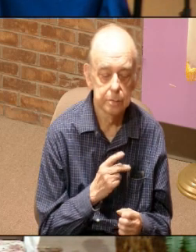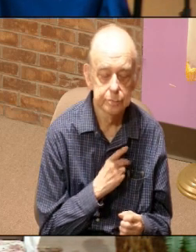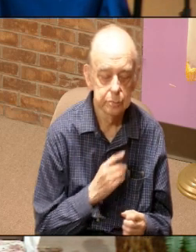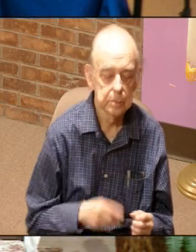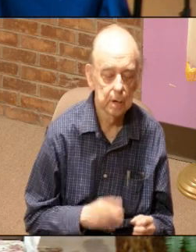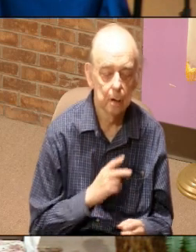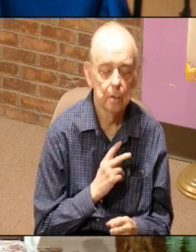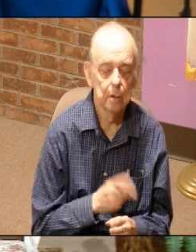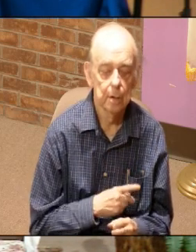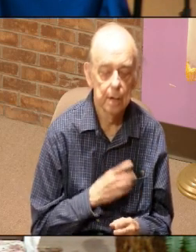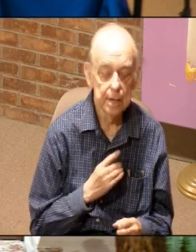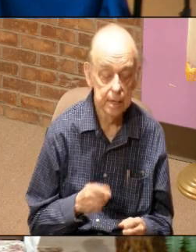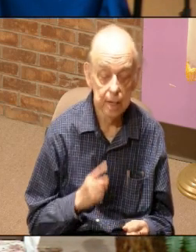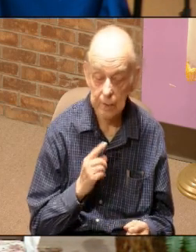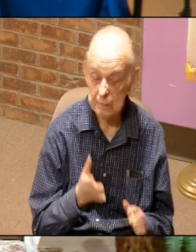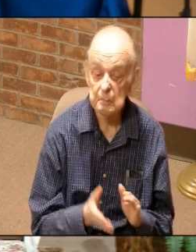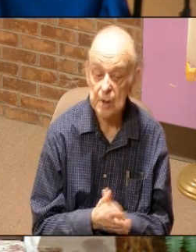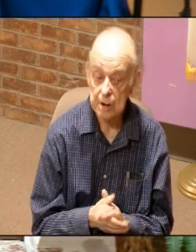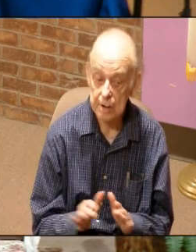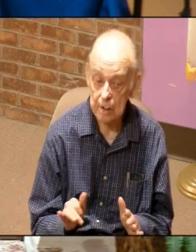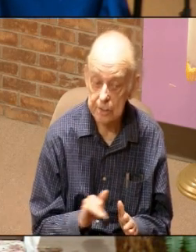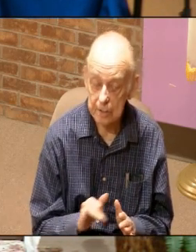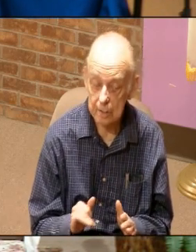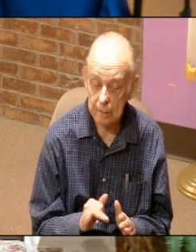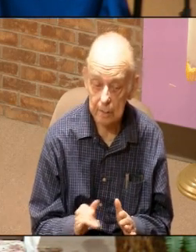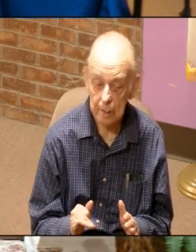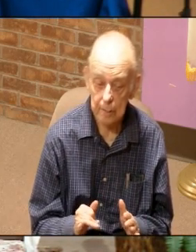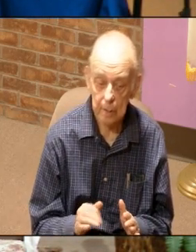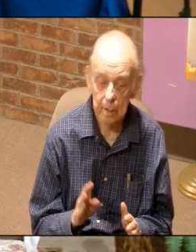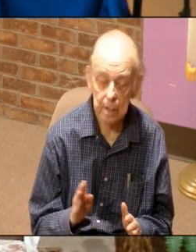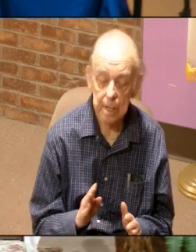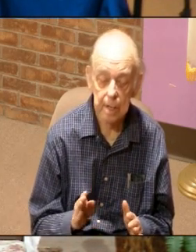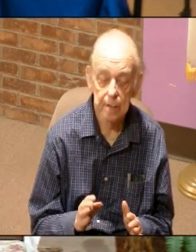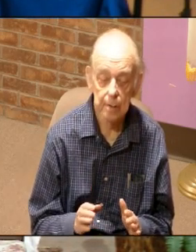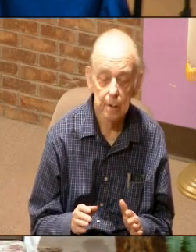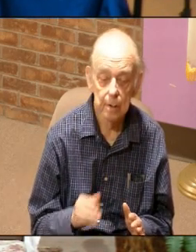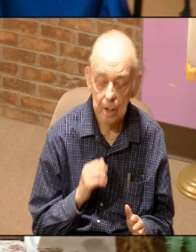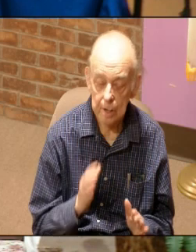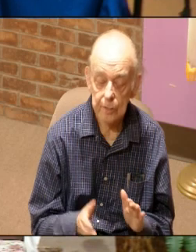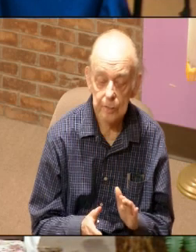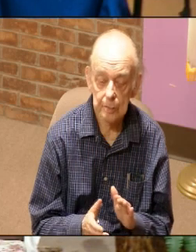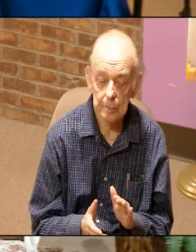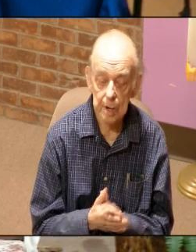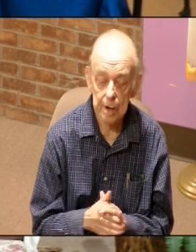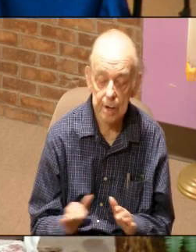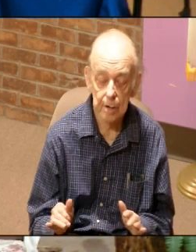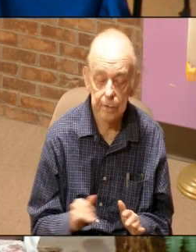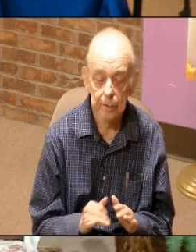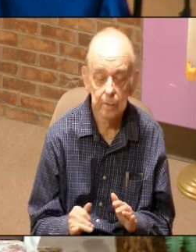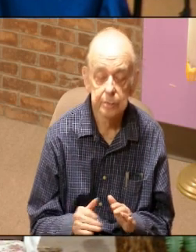David is married. Bathsheba is married.